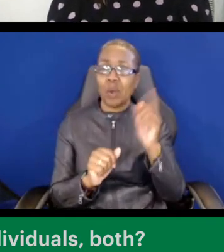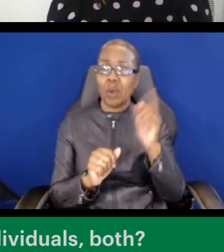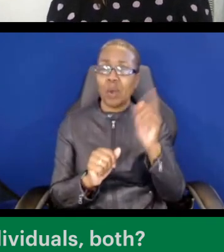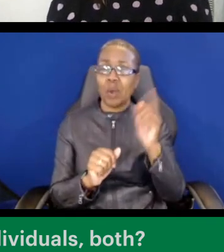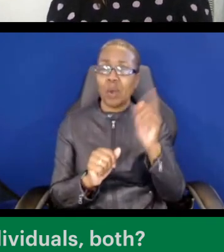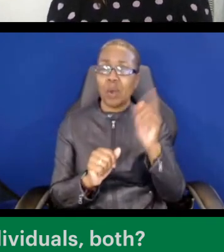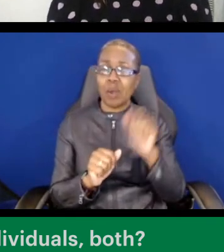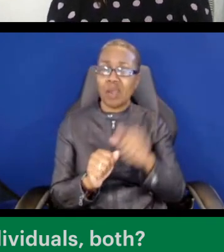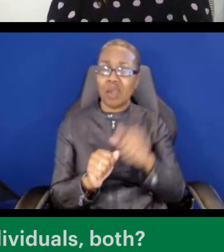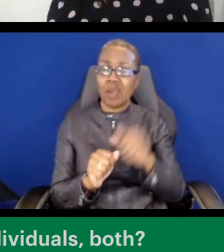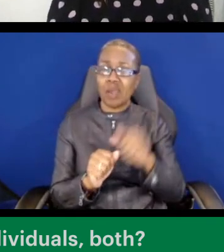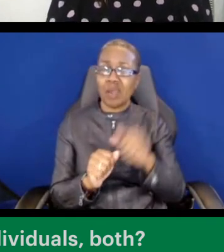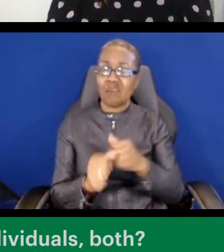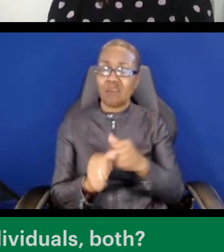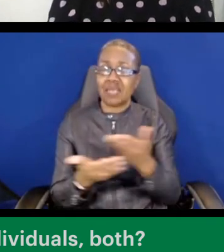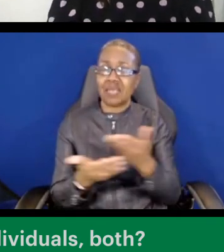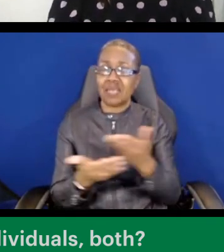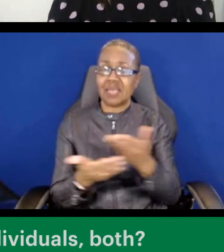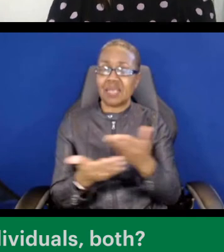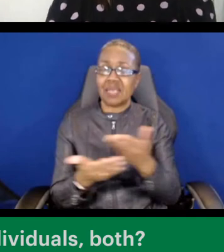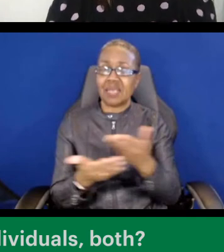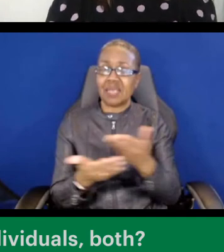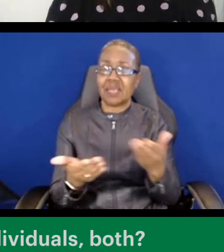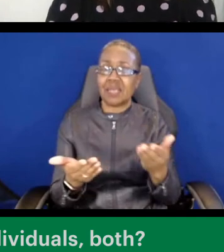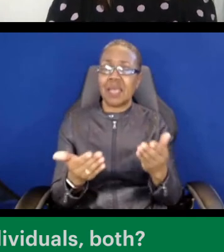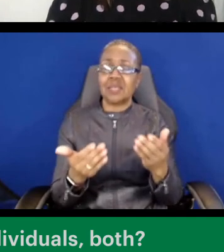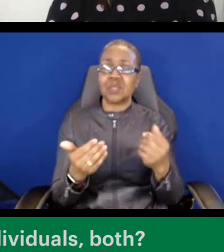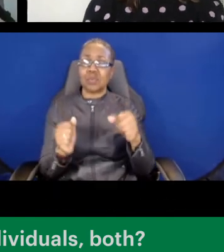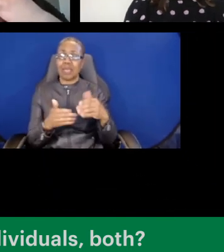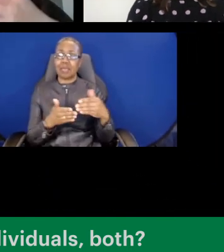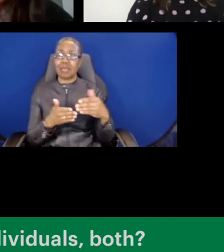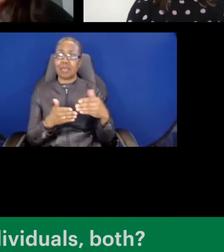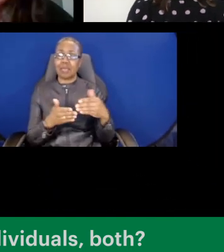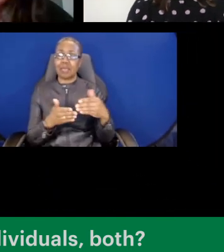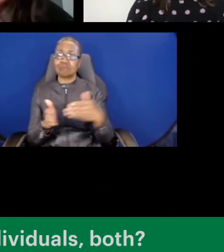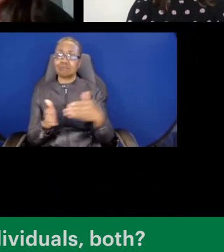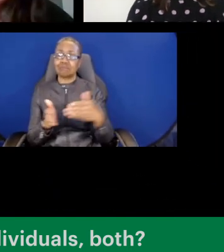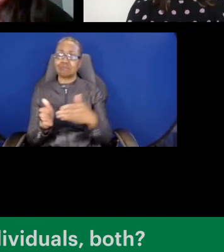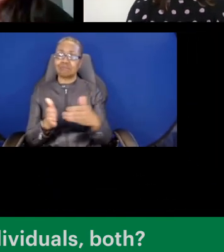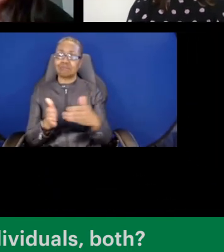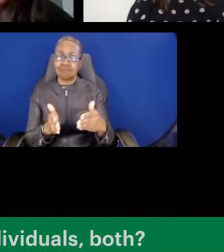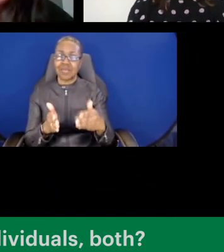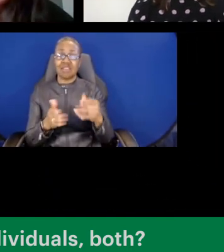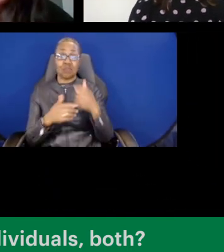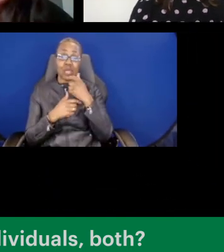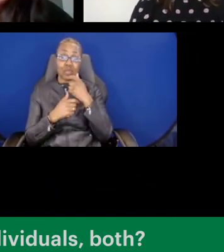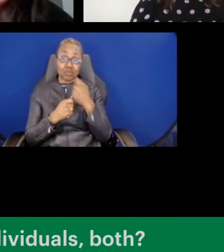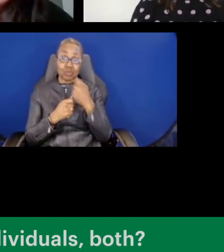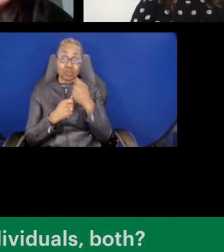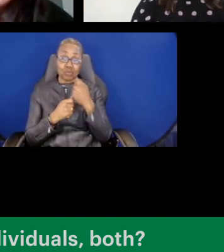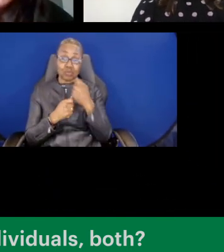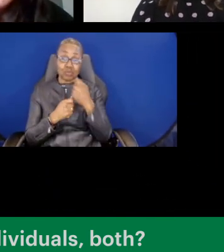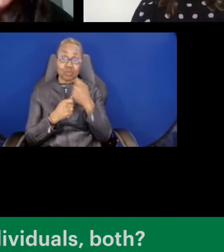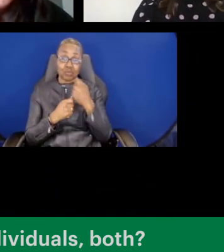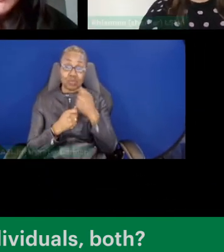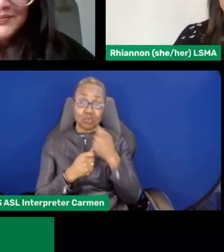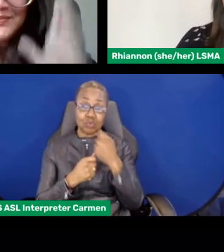it. So if you're interested in shopping, you know, hit us up and we will help you be able to do that.